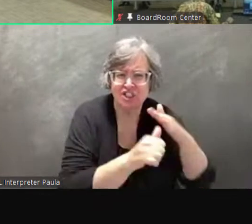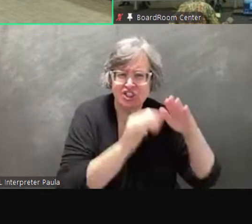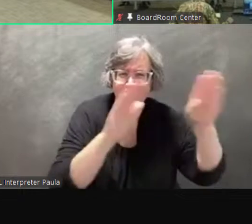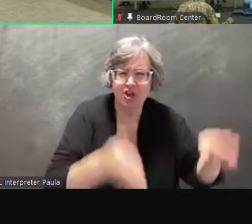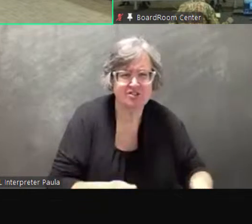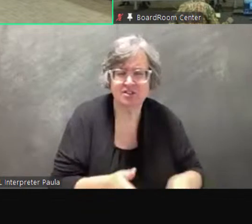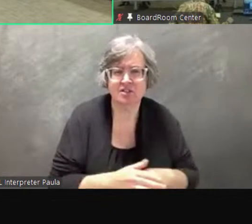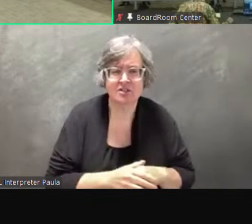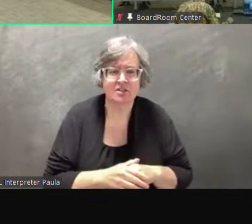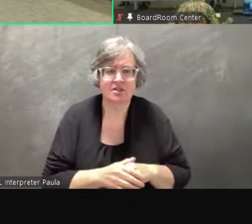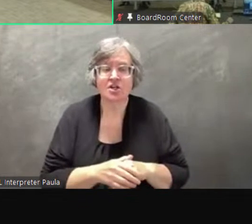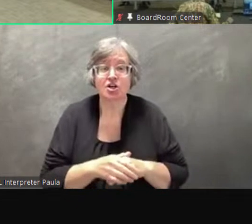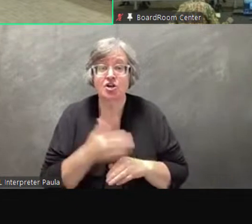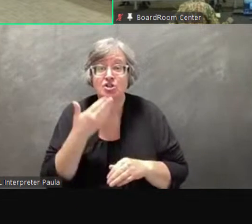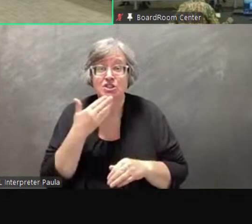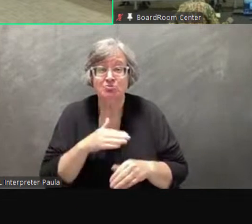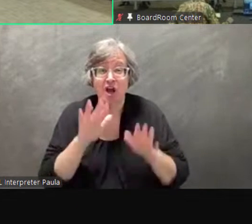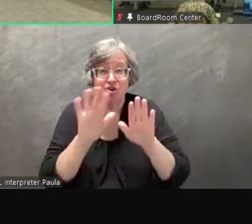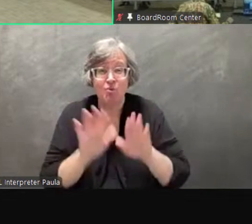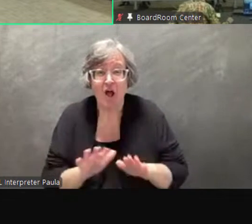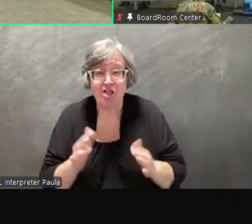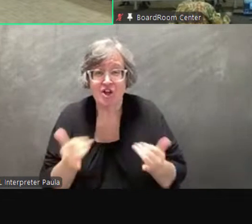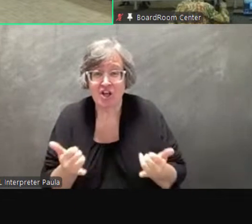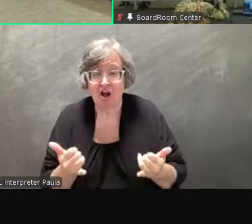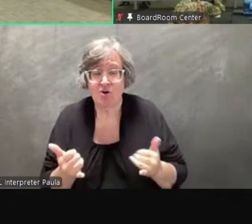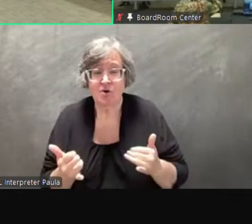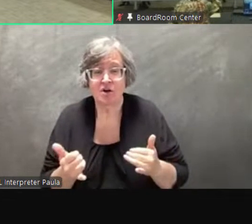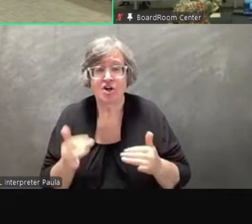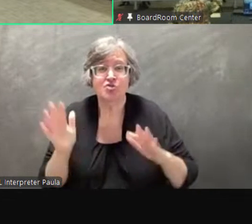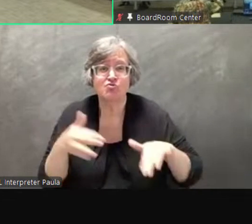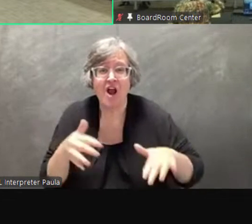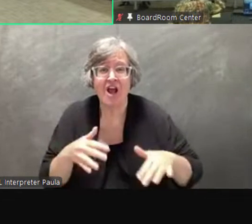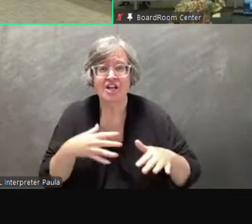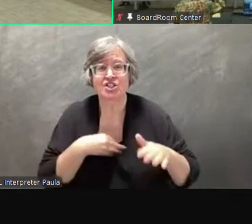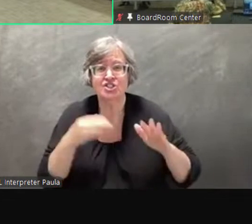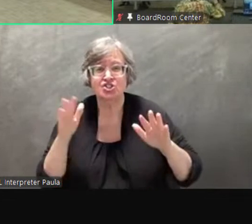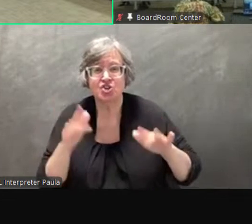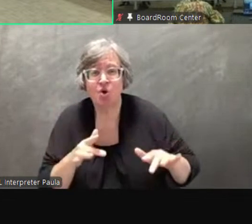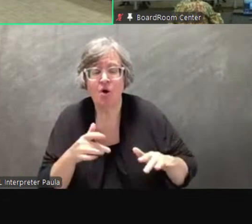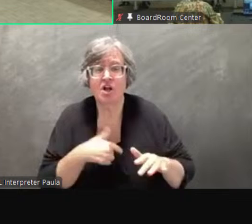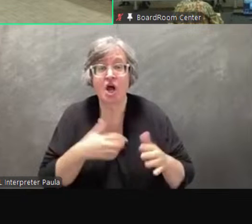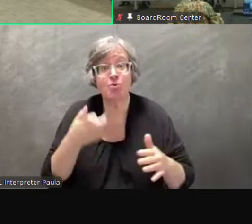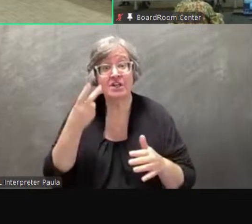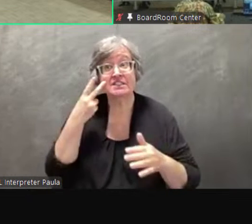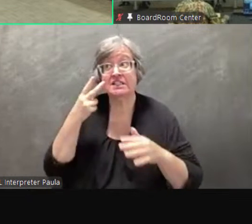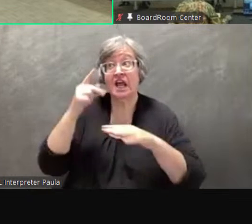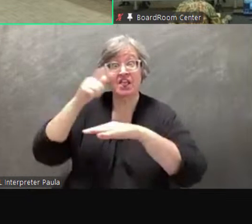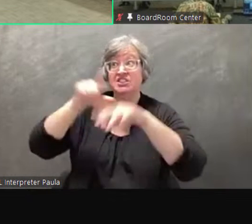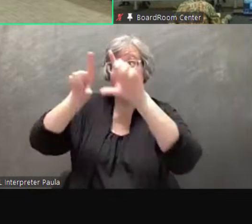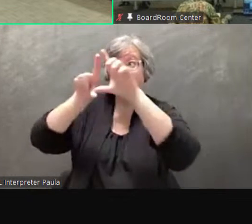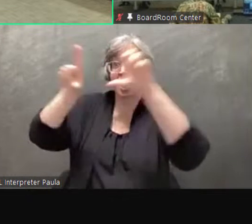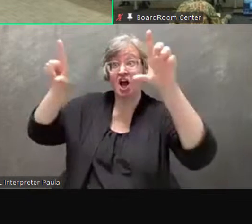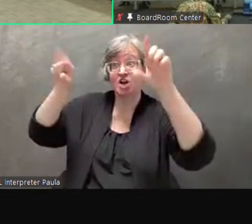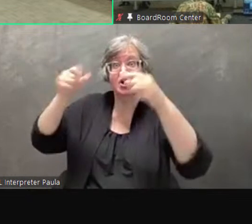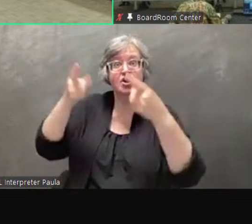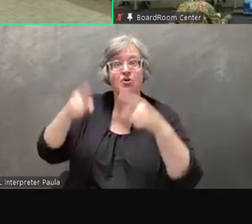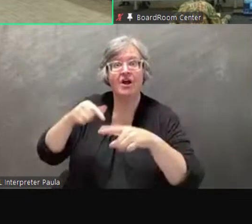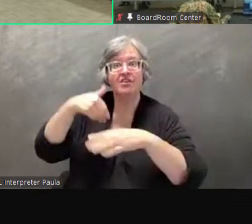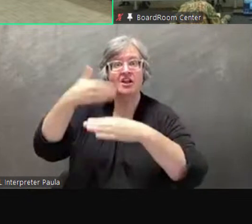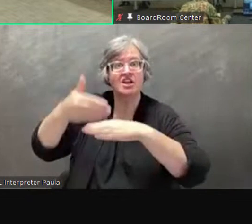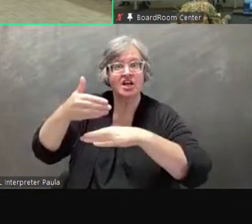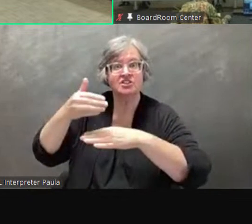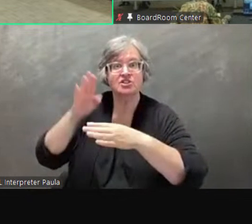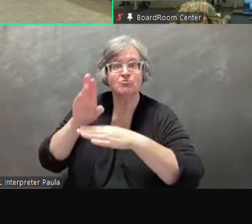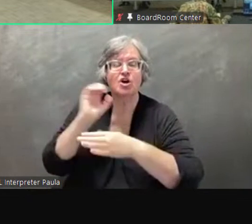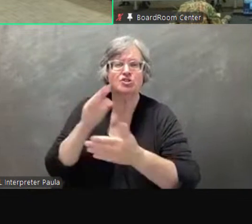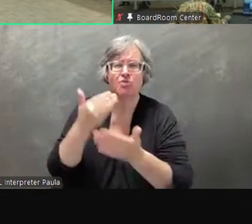Coming inclement weather now, raining and snowing, and then I want to know the timing up there when the next bus is arriving.